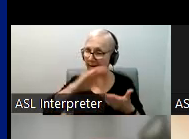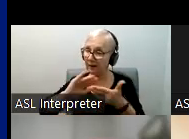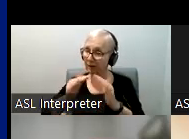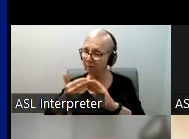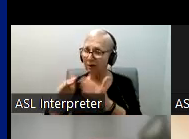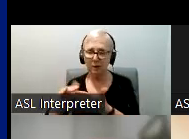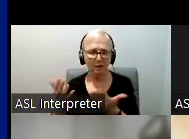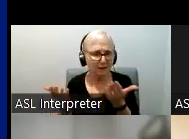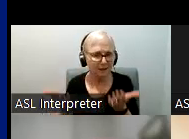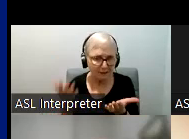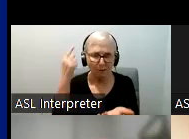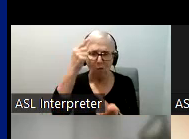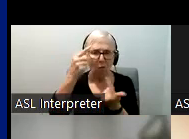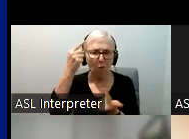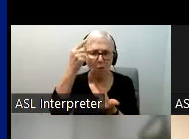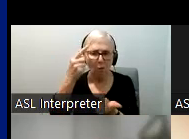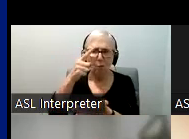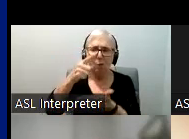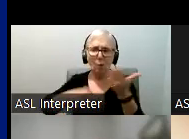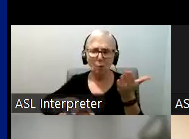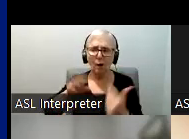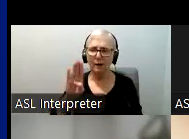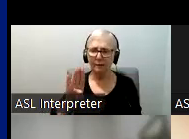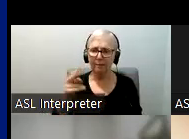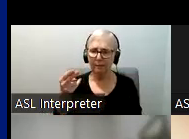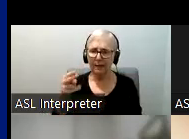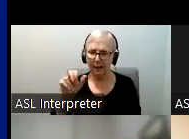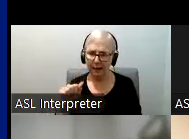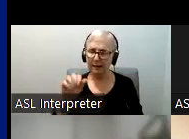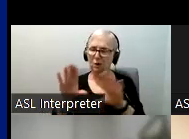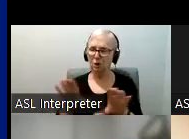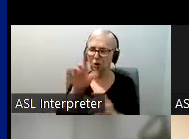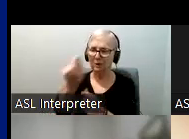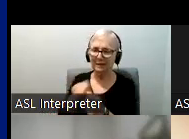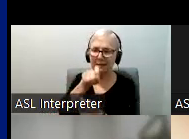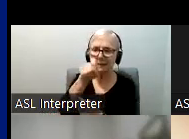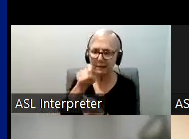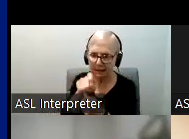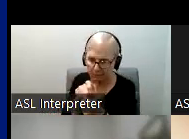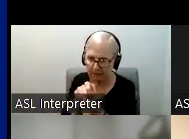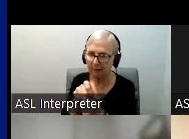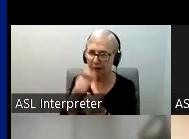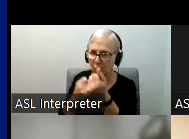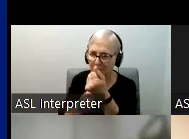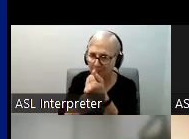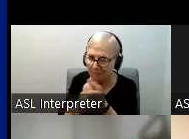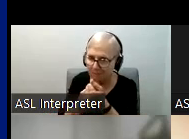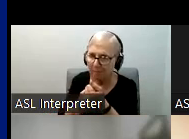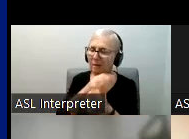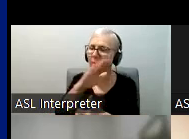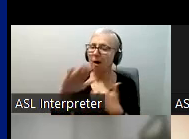I'm wondering, what is it that the BHA is doing specifically for, I know